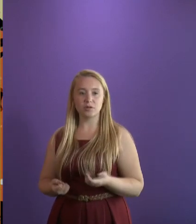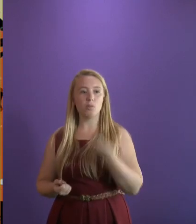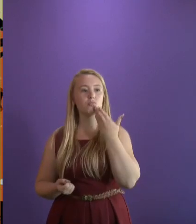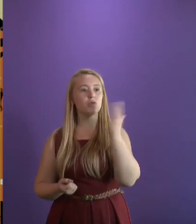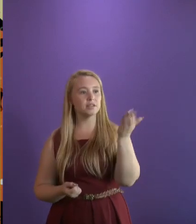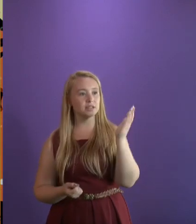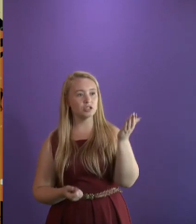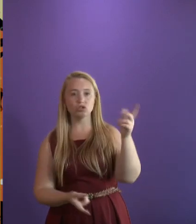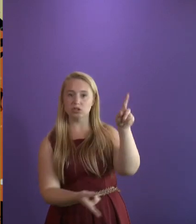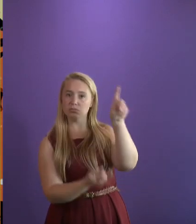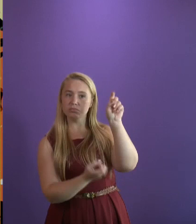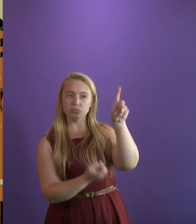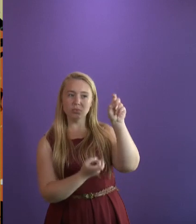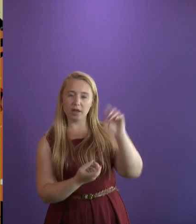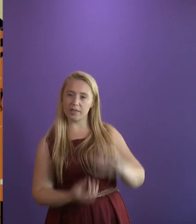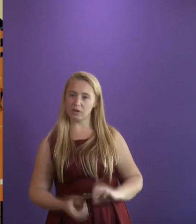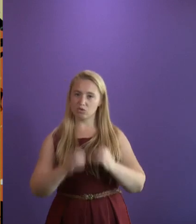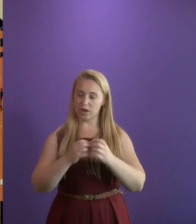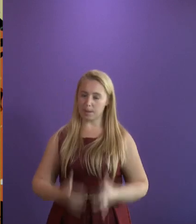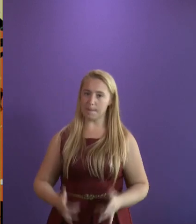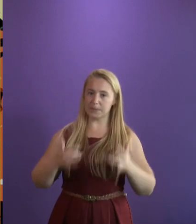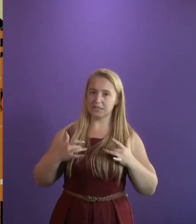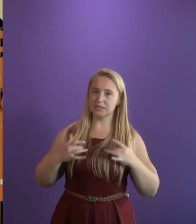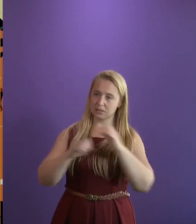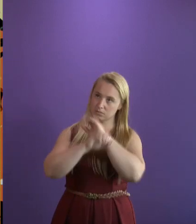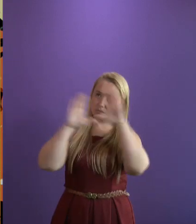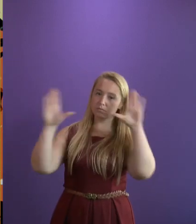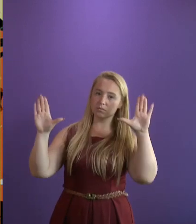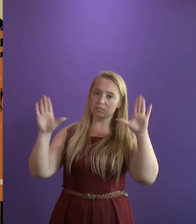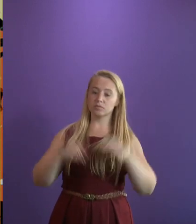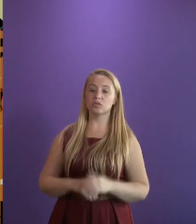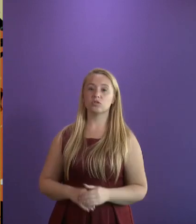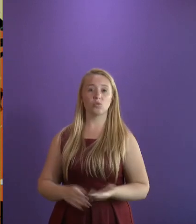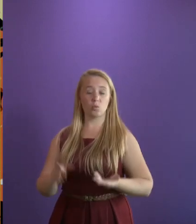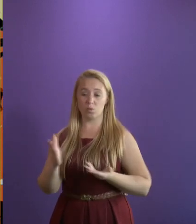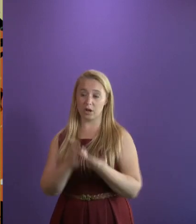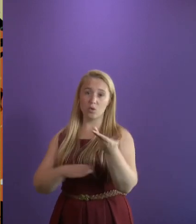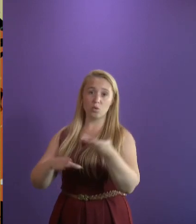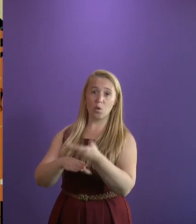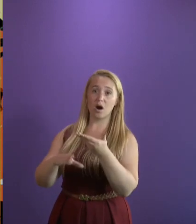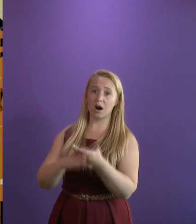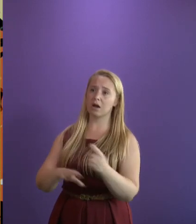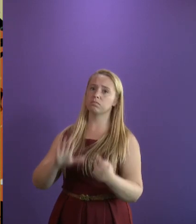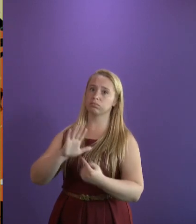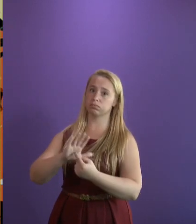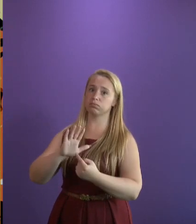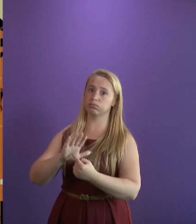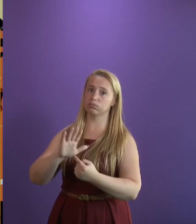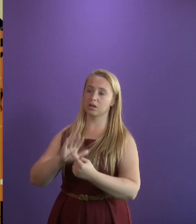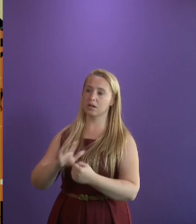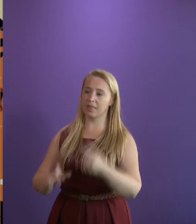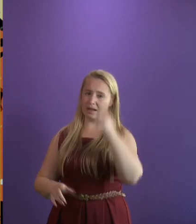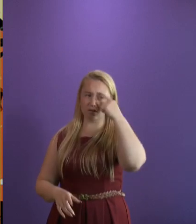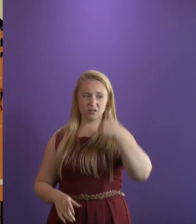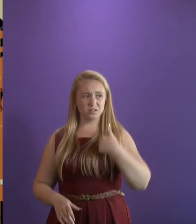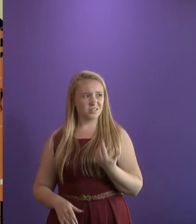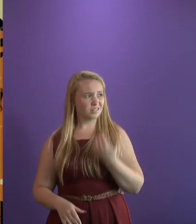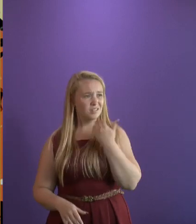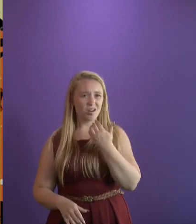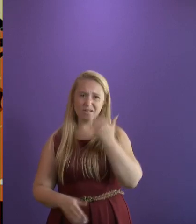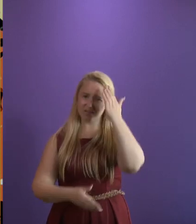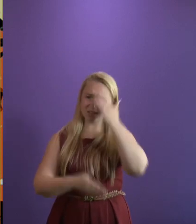presentations, and you form your opinion. So yes, learning on the job is crucial. Don't think that you don't have enough experience to stand, you don't